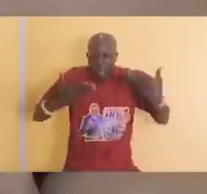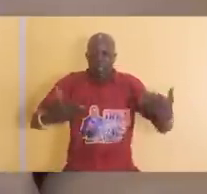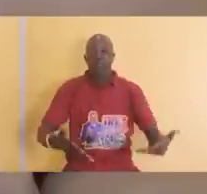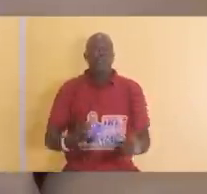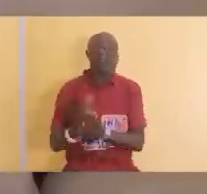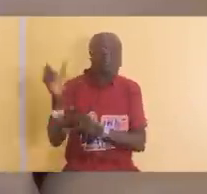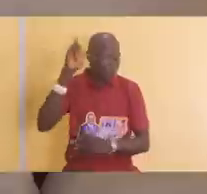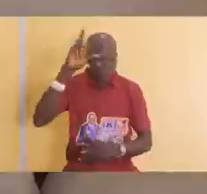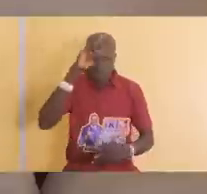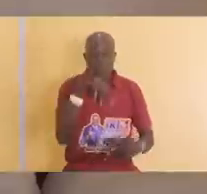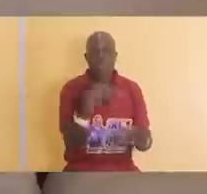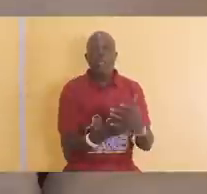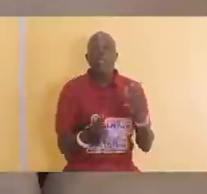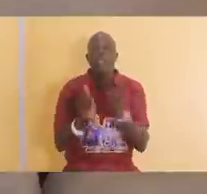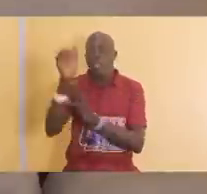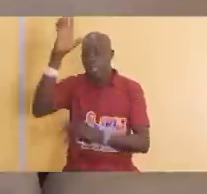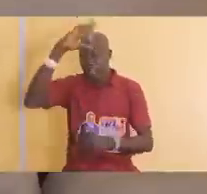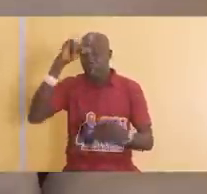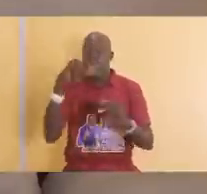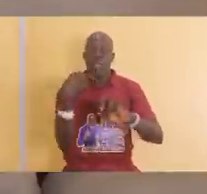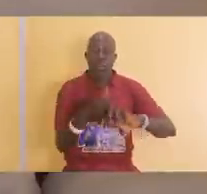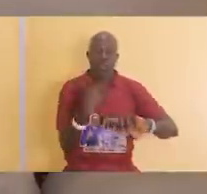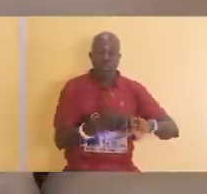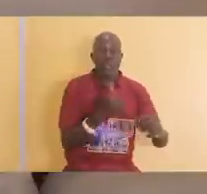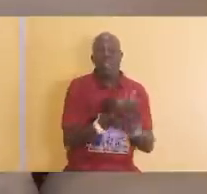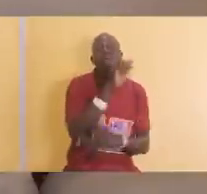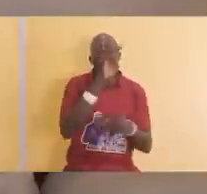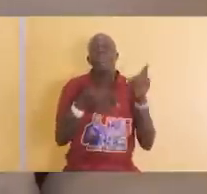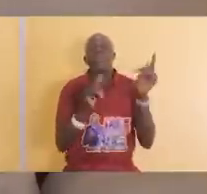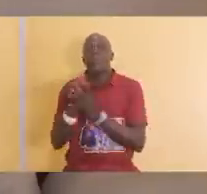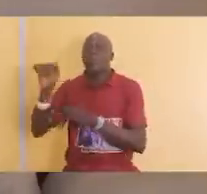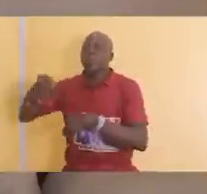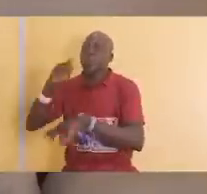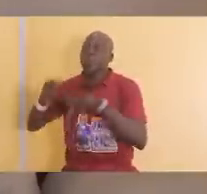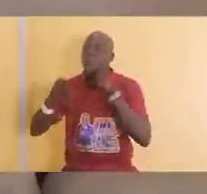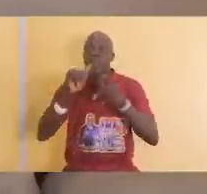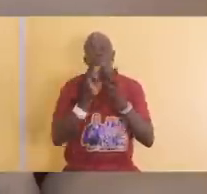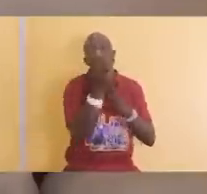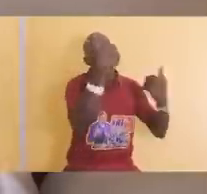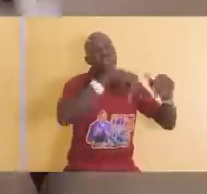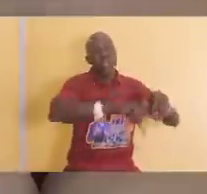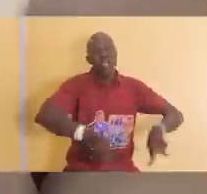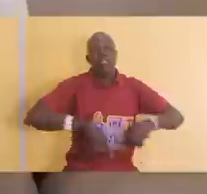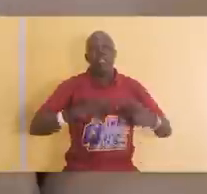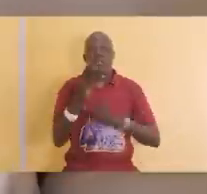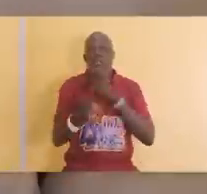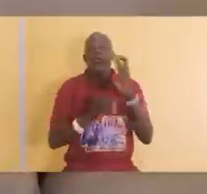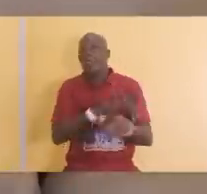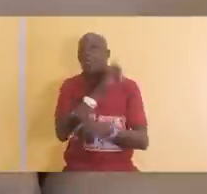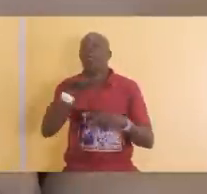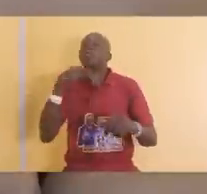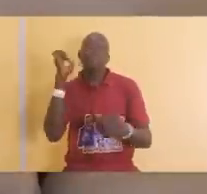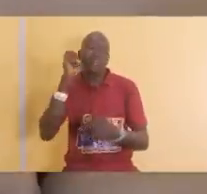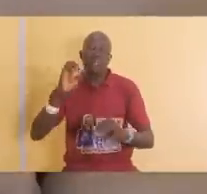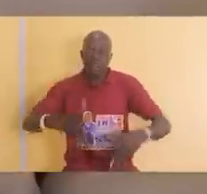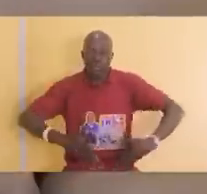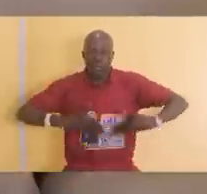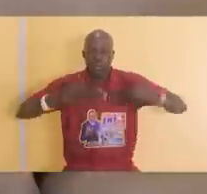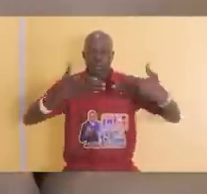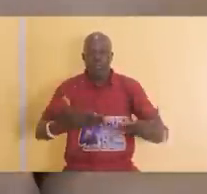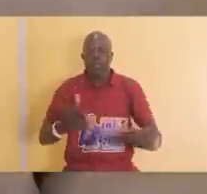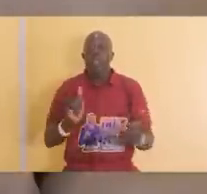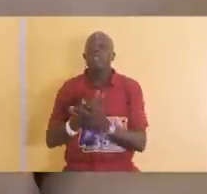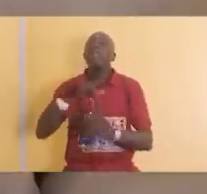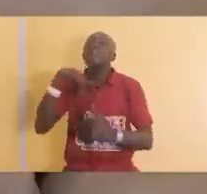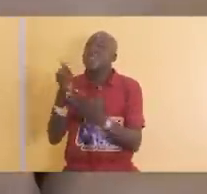to offend me. Listen to me. You people are wicked. Awon alagbara n be laye. There are wicked one on there. Igba to ma jewo. When she confessed. Only